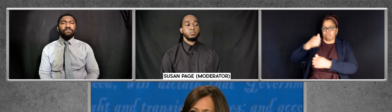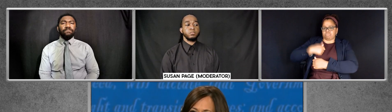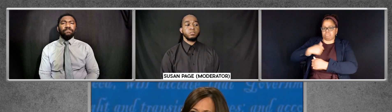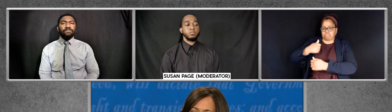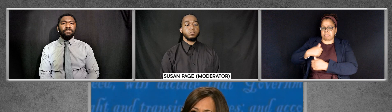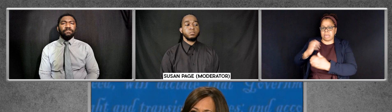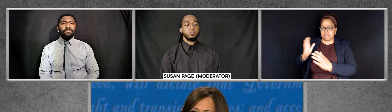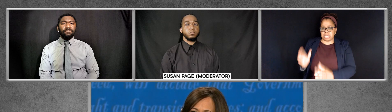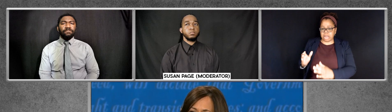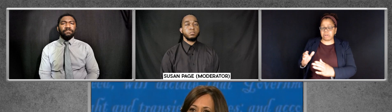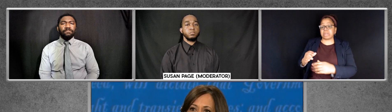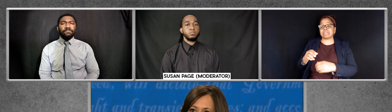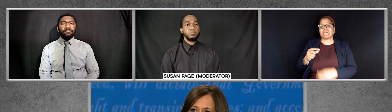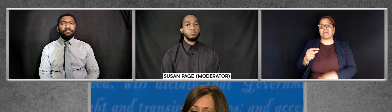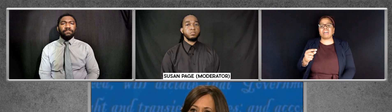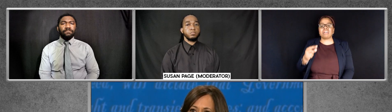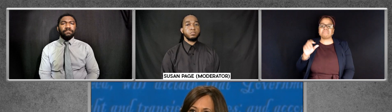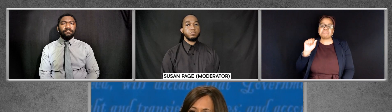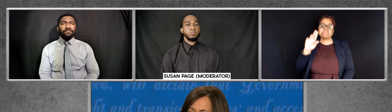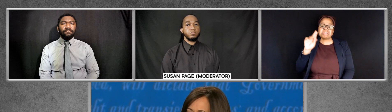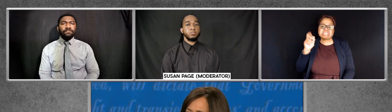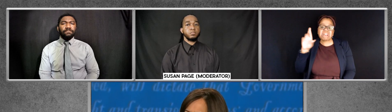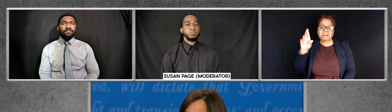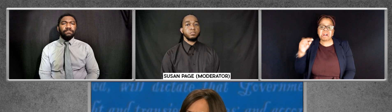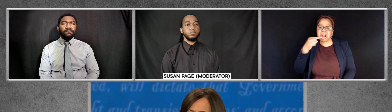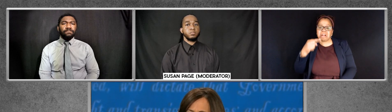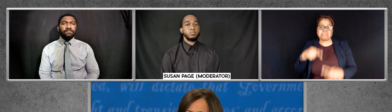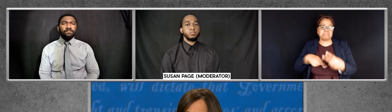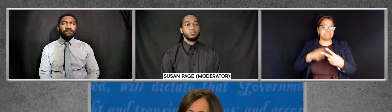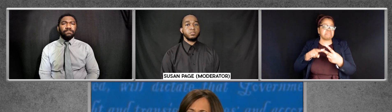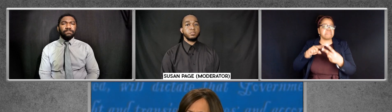and losers. Donald Trump, who went to